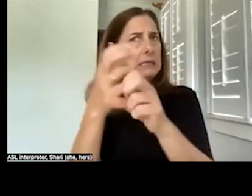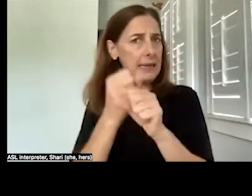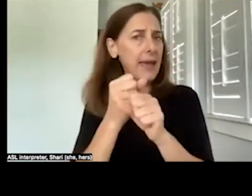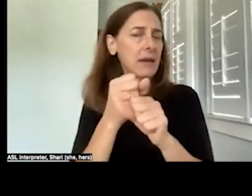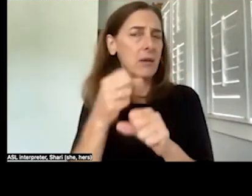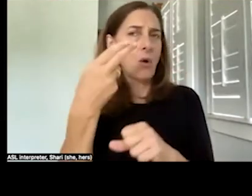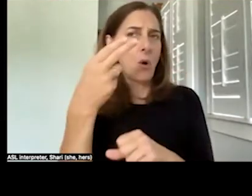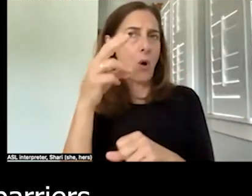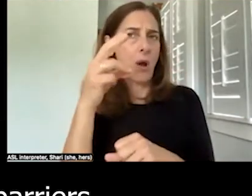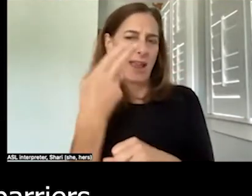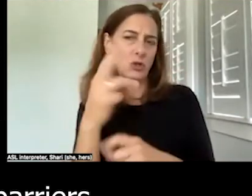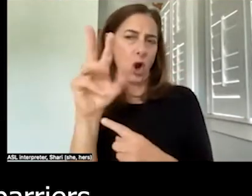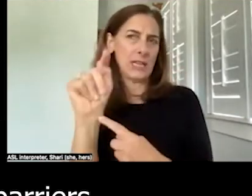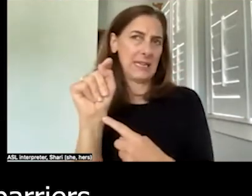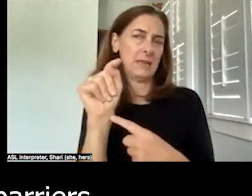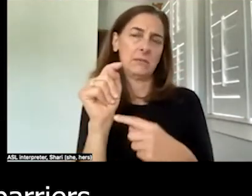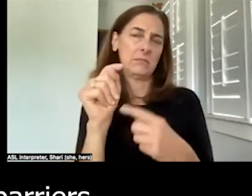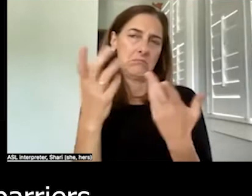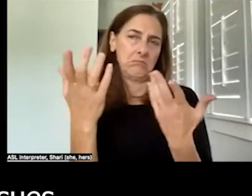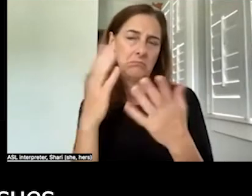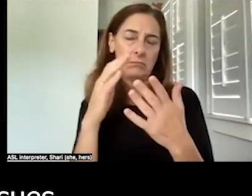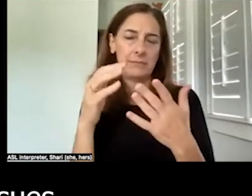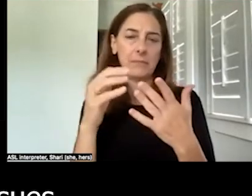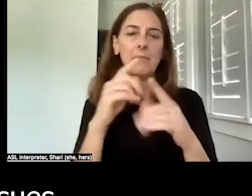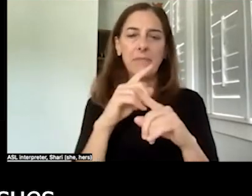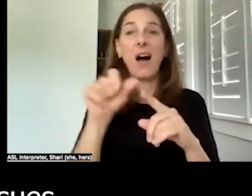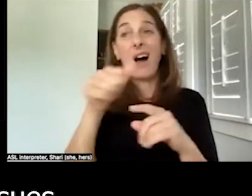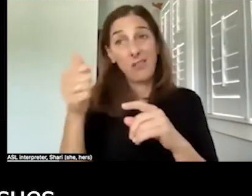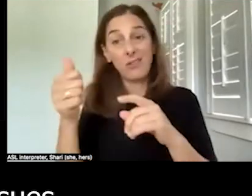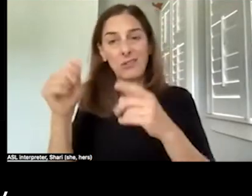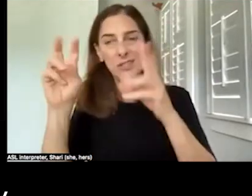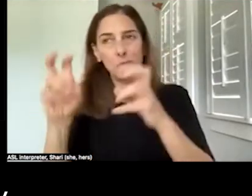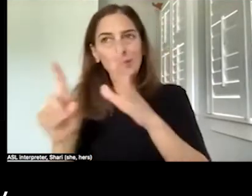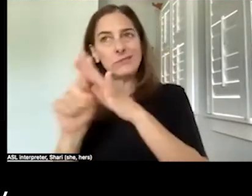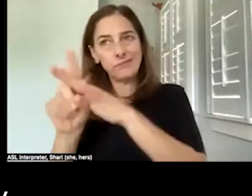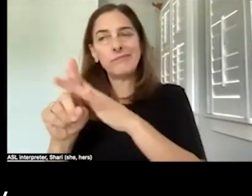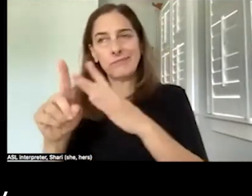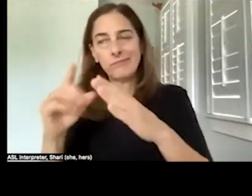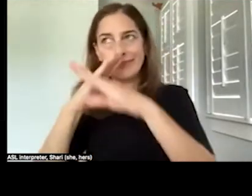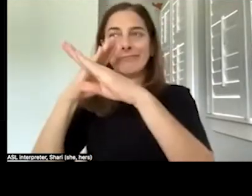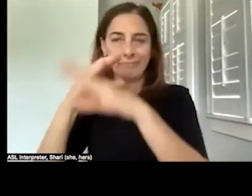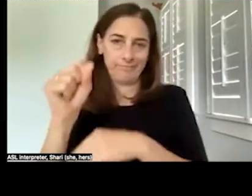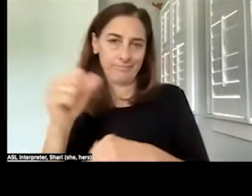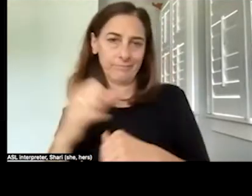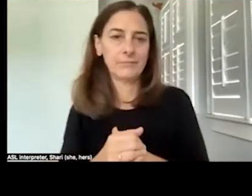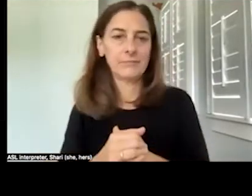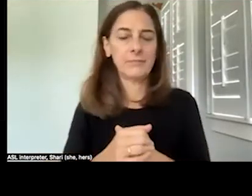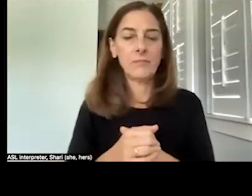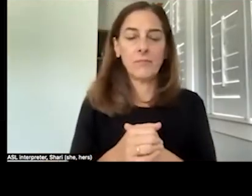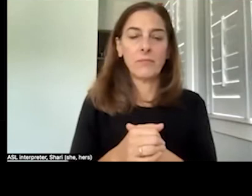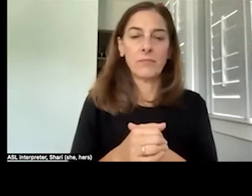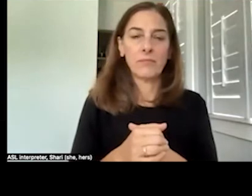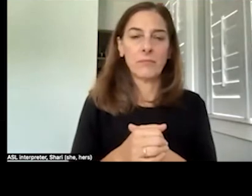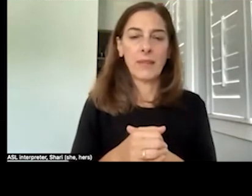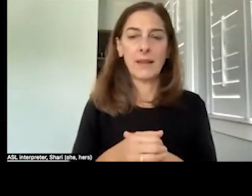Okay. That said, there are a number of different barriers that come up for those two issues I just mentioned, especially